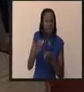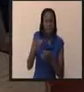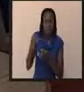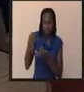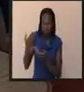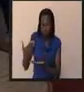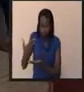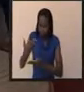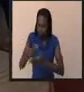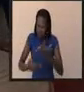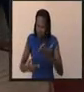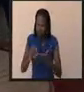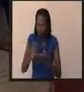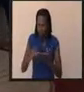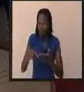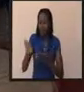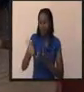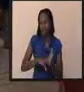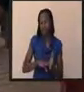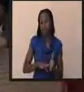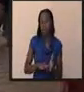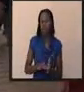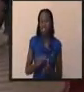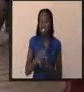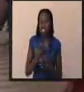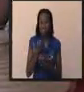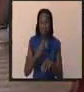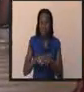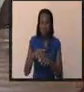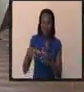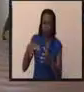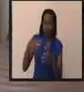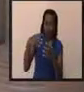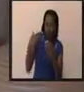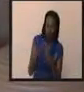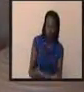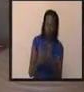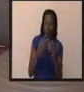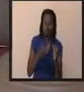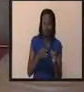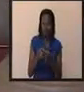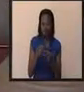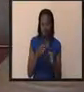paper because it can get complicated. Let me just get my pen and paper.